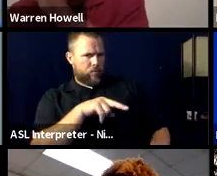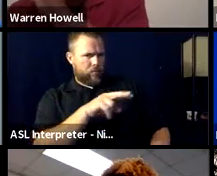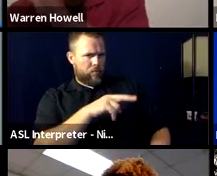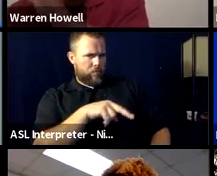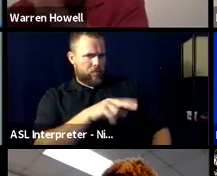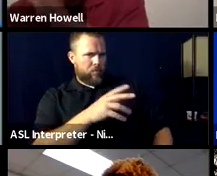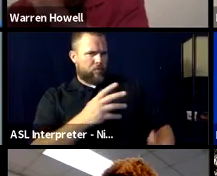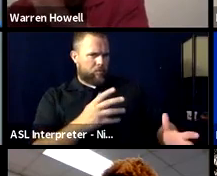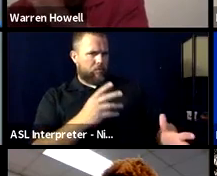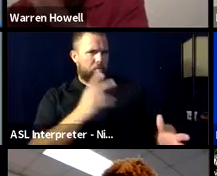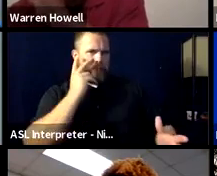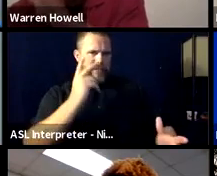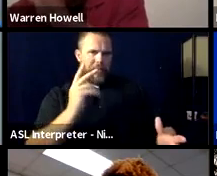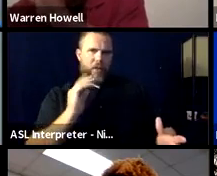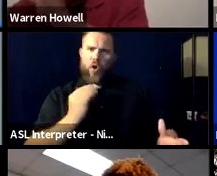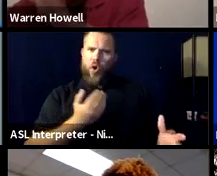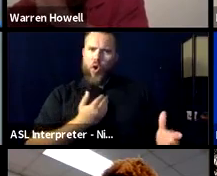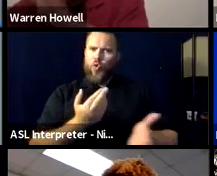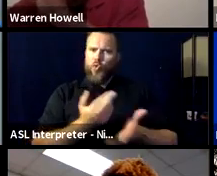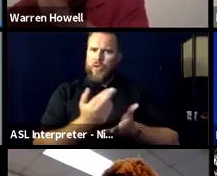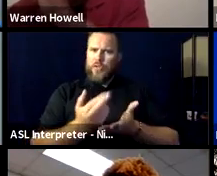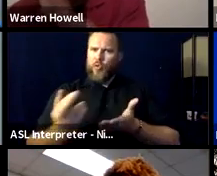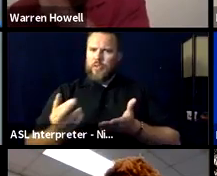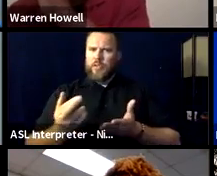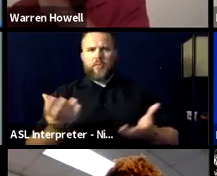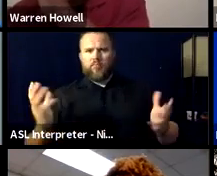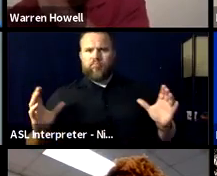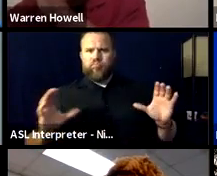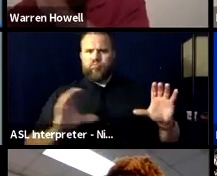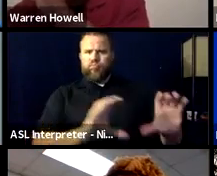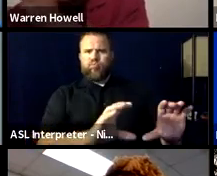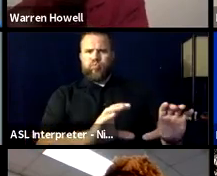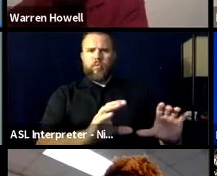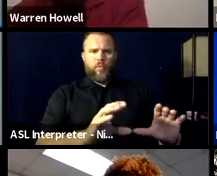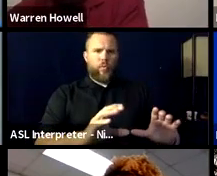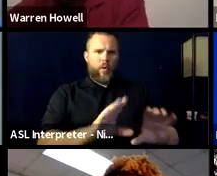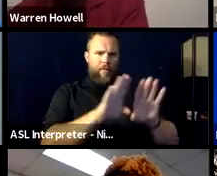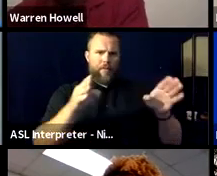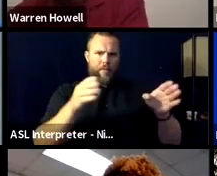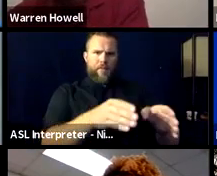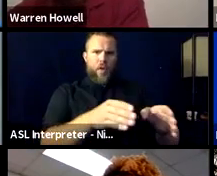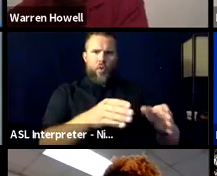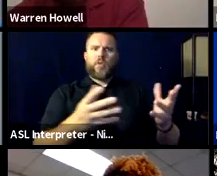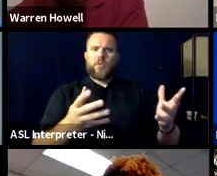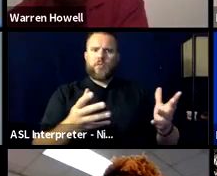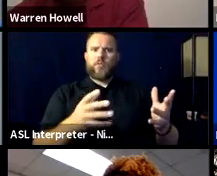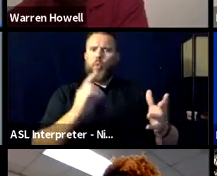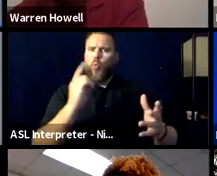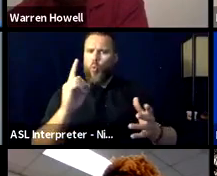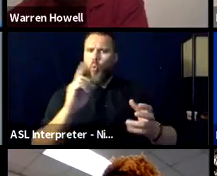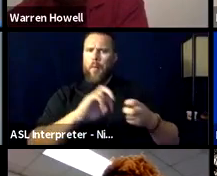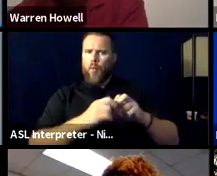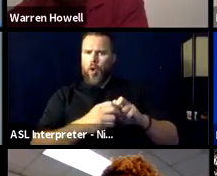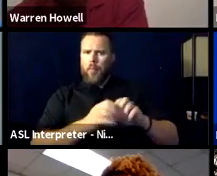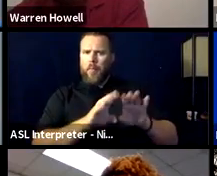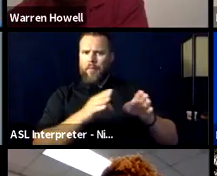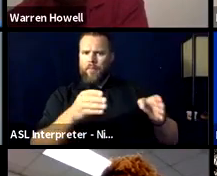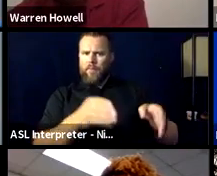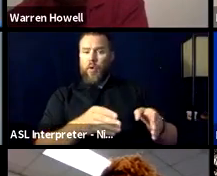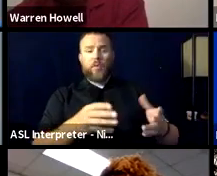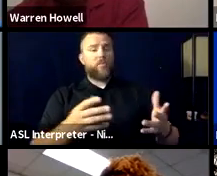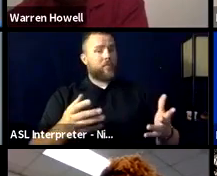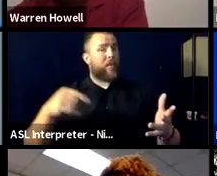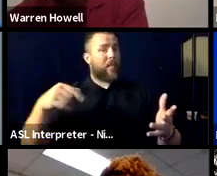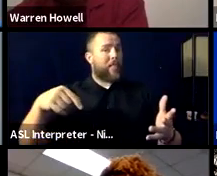and allocate our resources in an effort to focus all of our attention into one problem, because it is a very